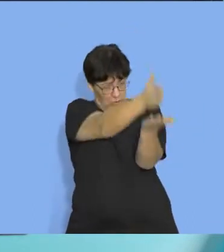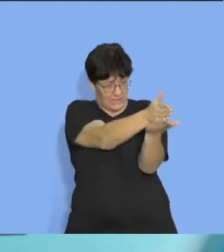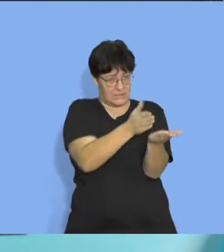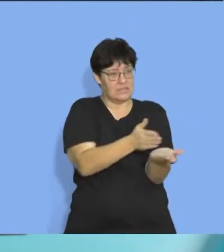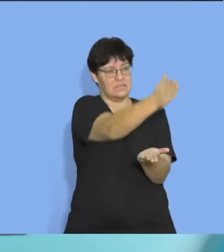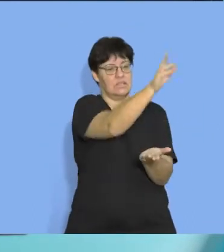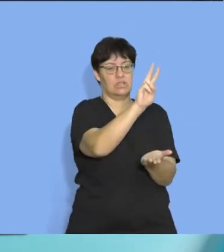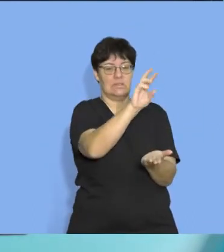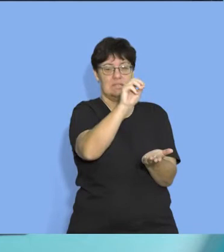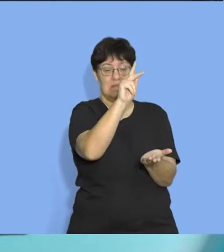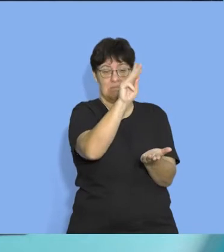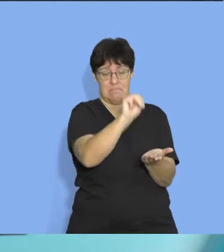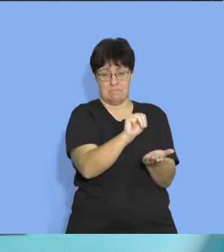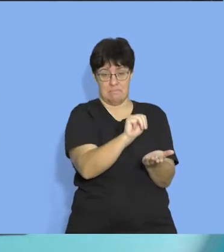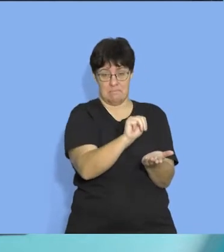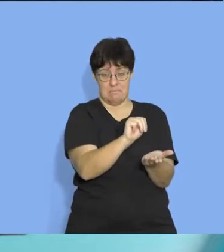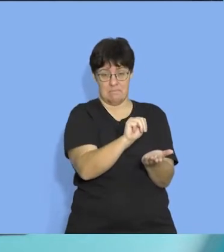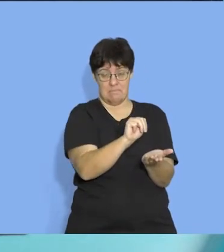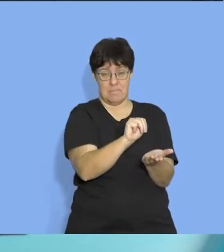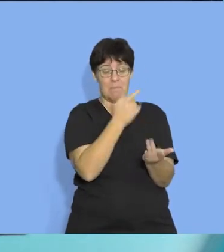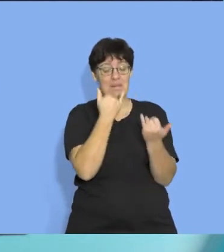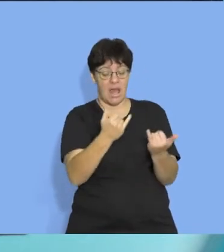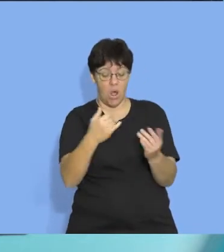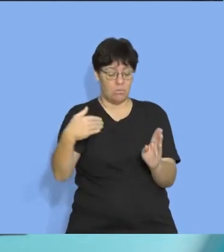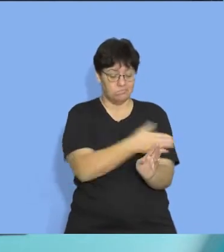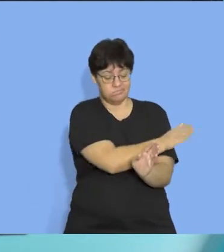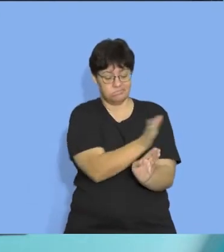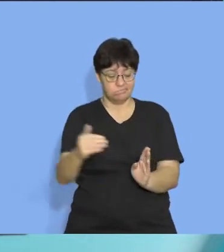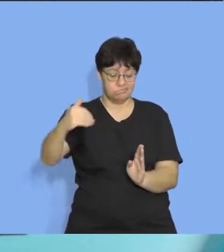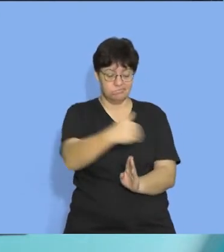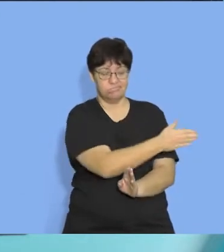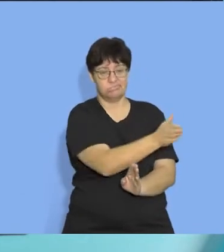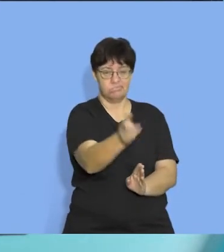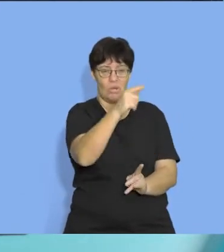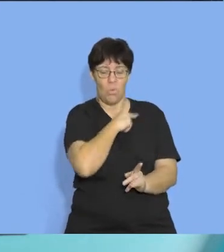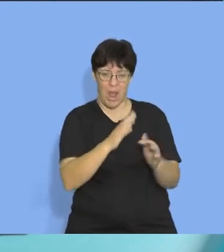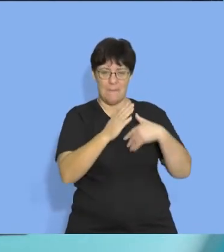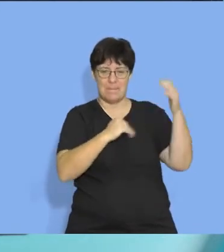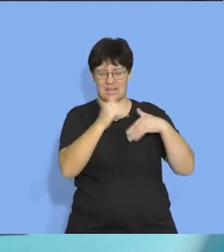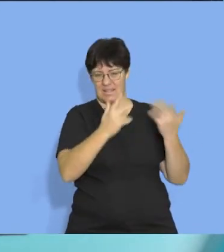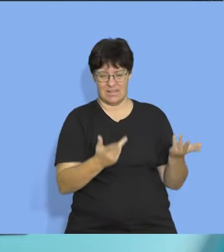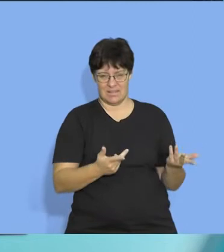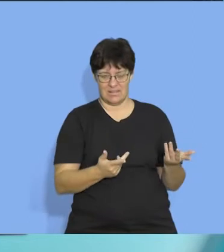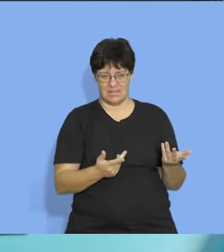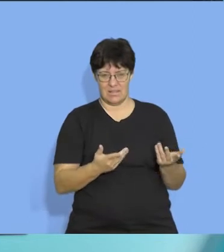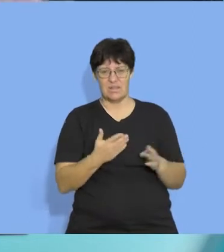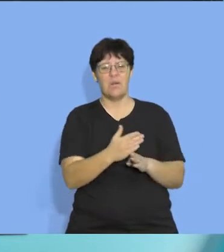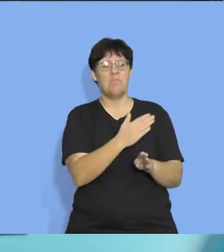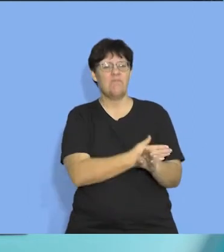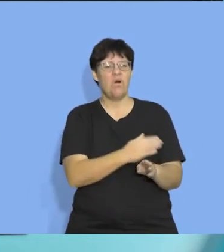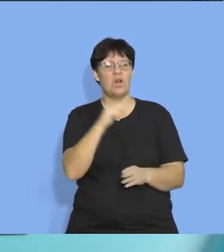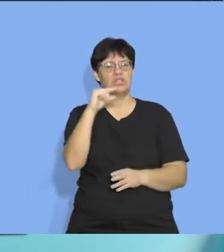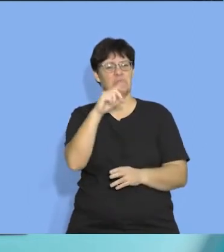be 20 kilometers. In fact, when satellite navigation and GPS things first came out before we had them on